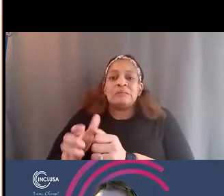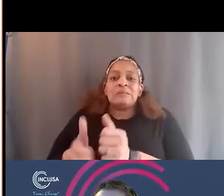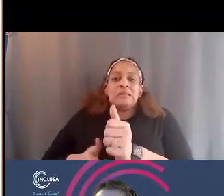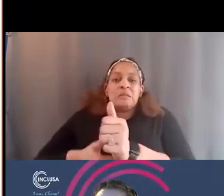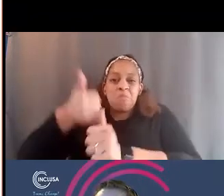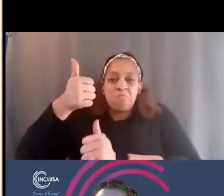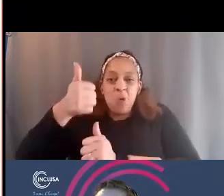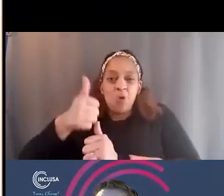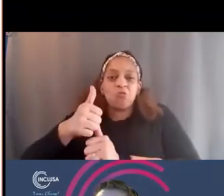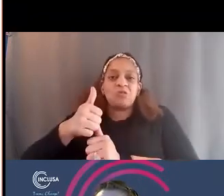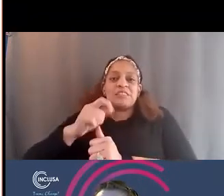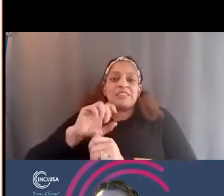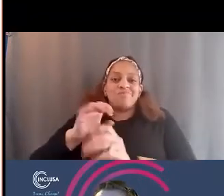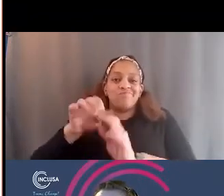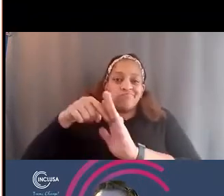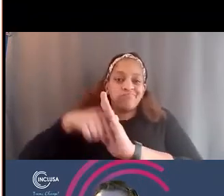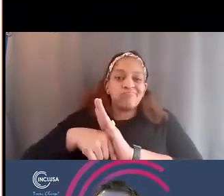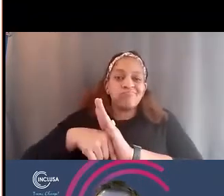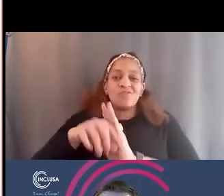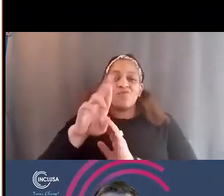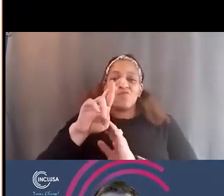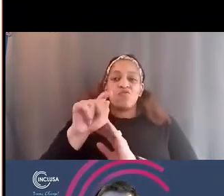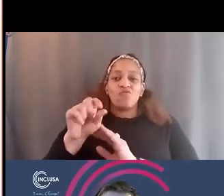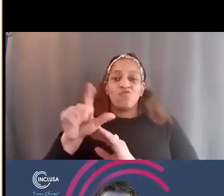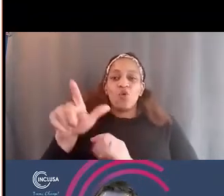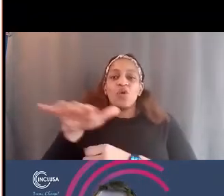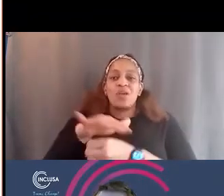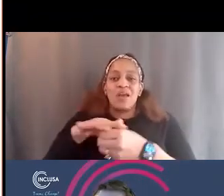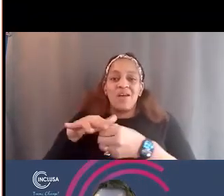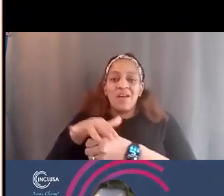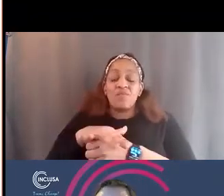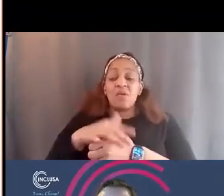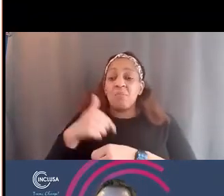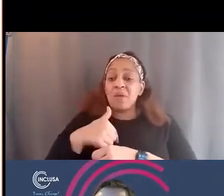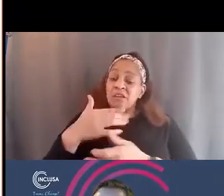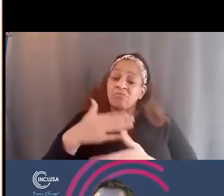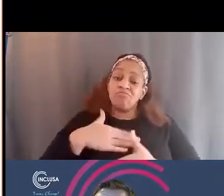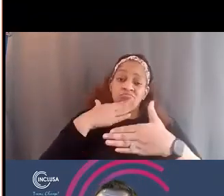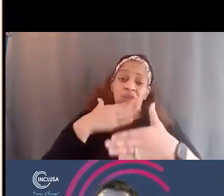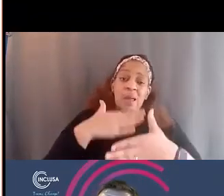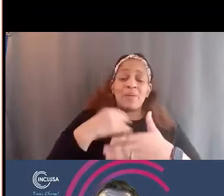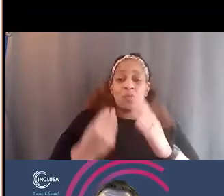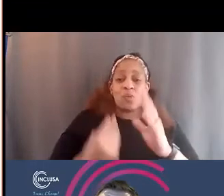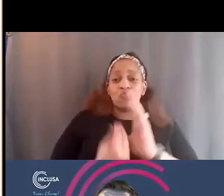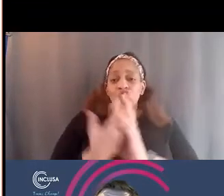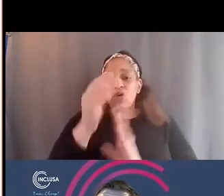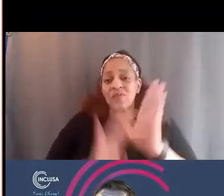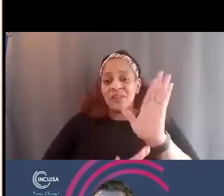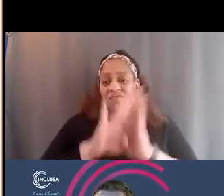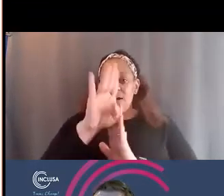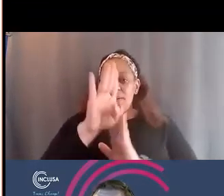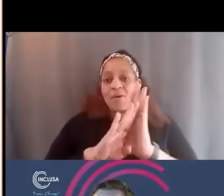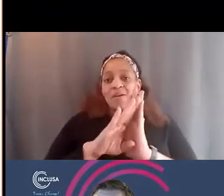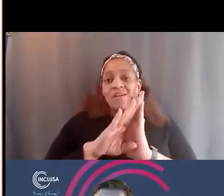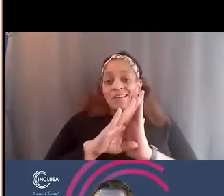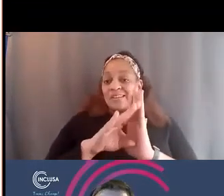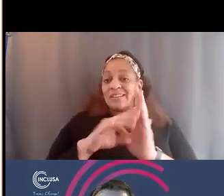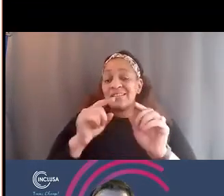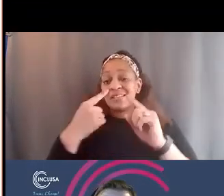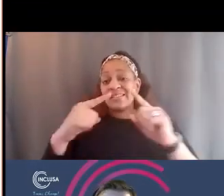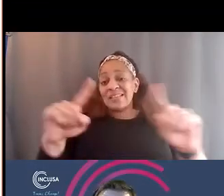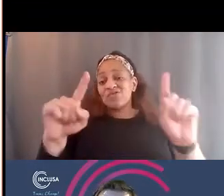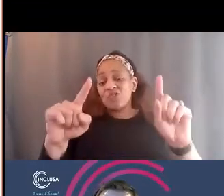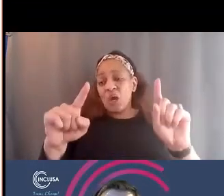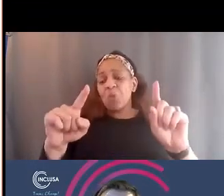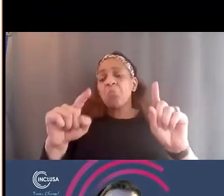area. So really happy with that growth. We have a lot more way to go, but really happy